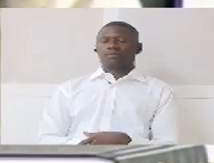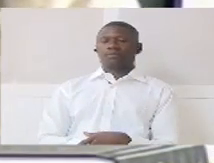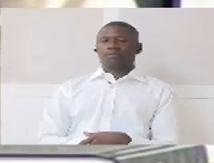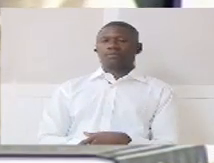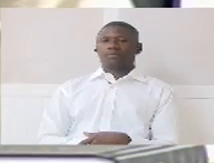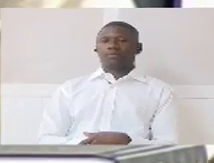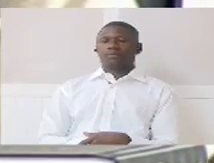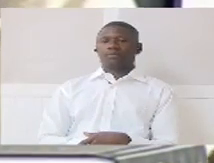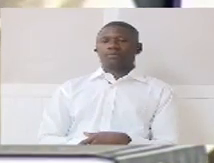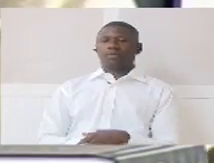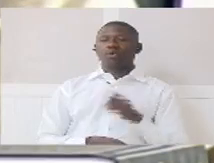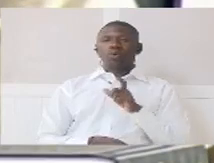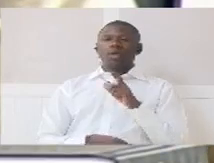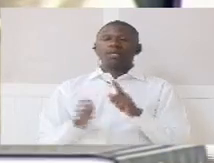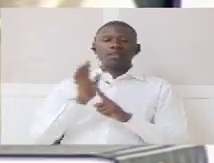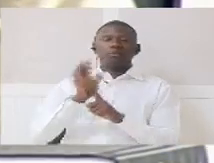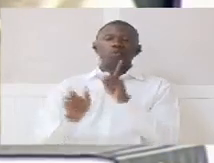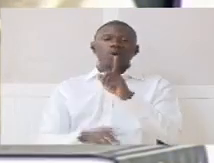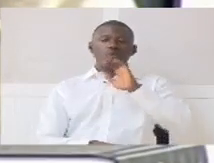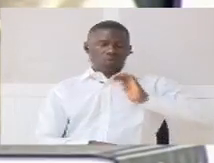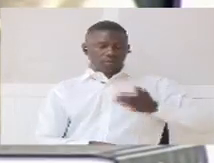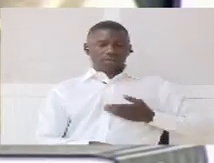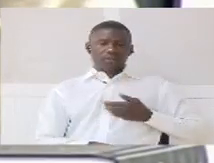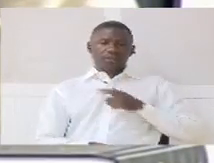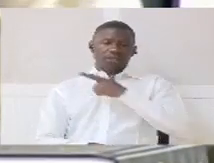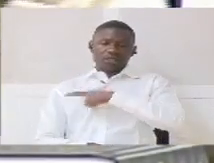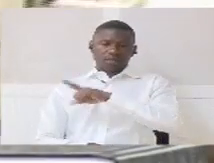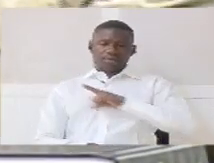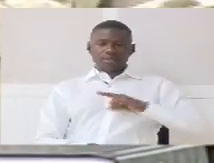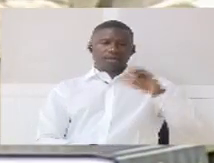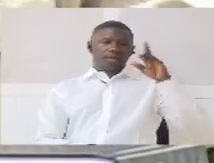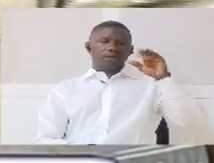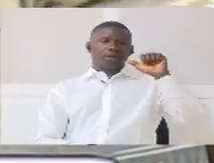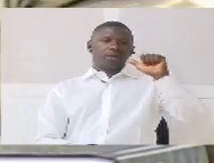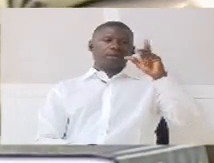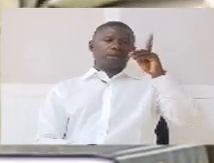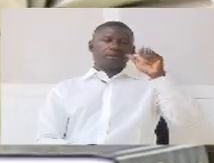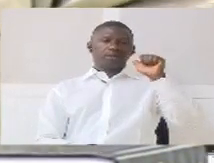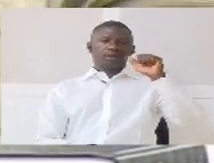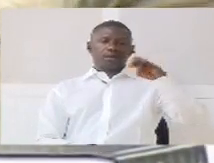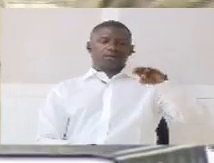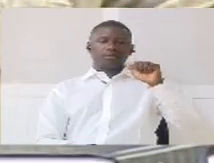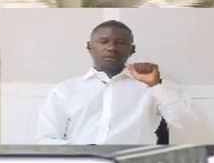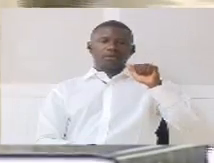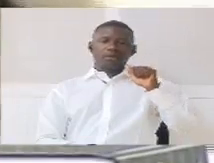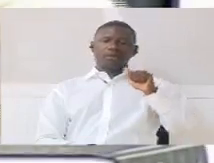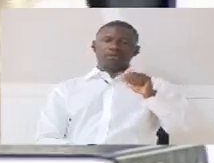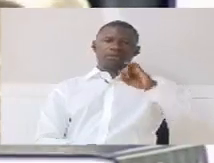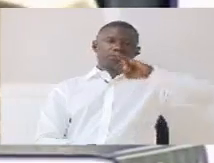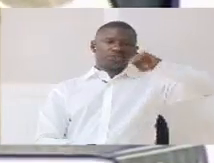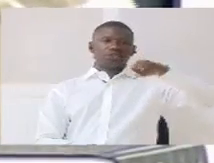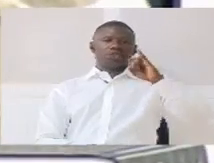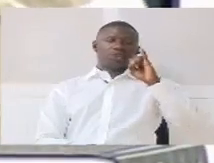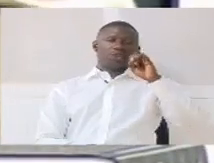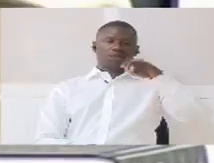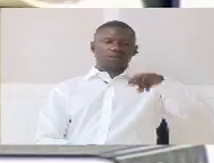Adama Jinde. Lamin. There was one lady, Adama Jinde, from Lamin. Who is late now. They found her having a dinner.